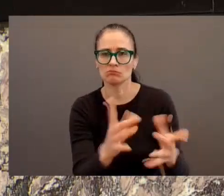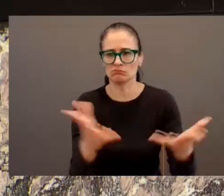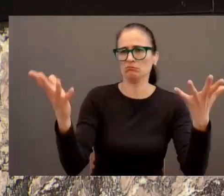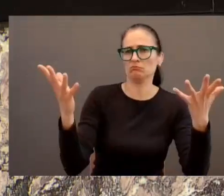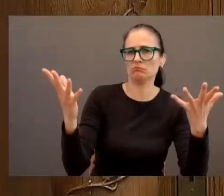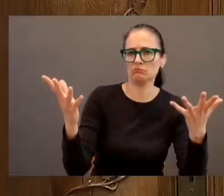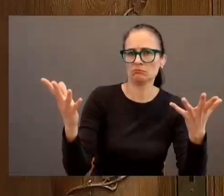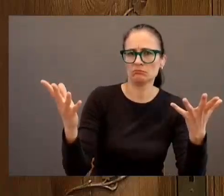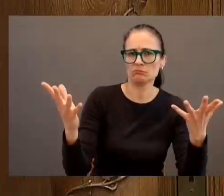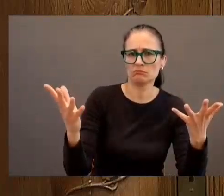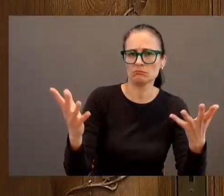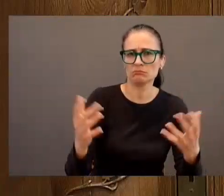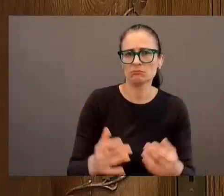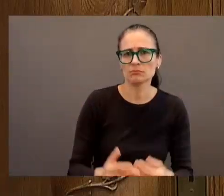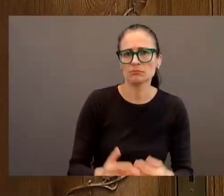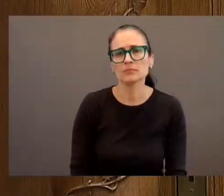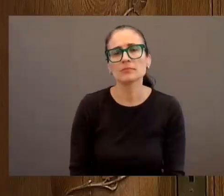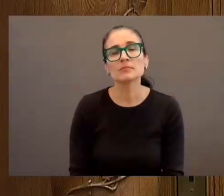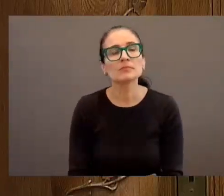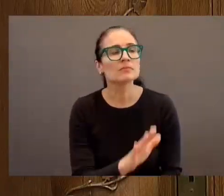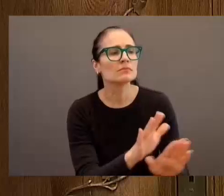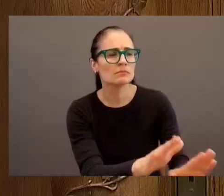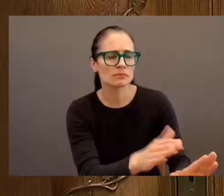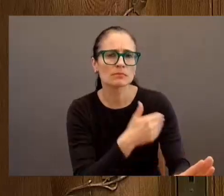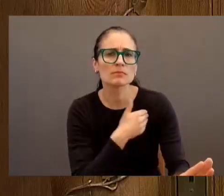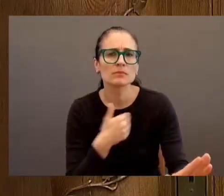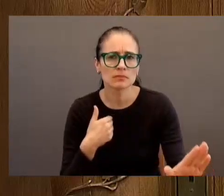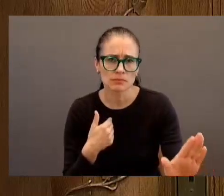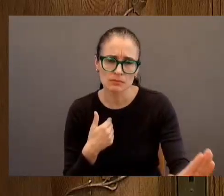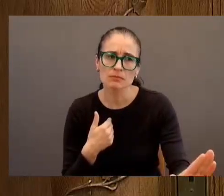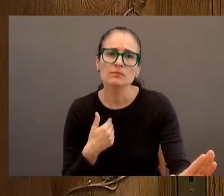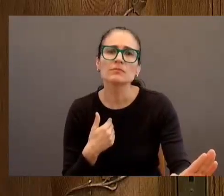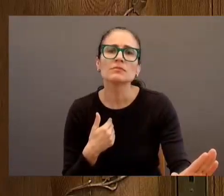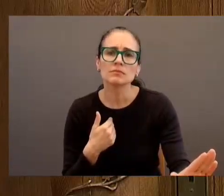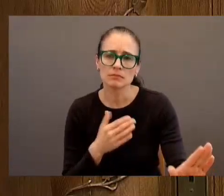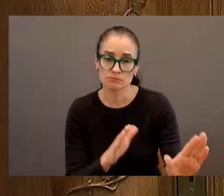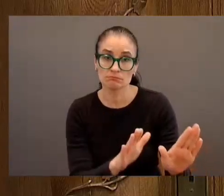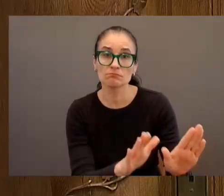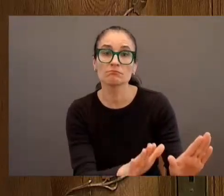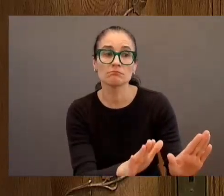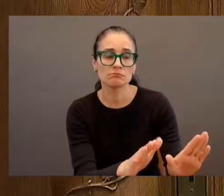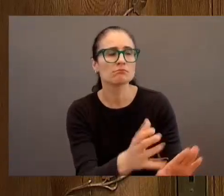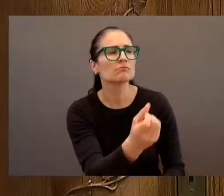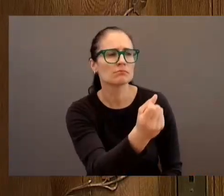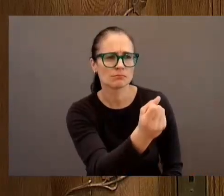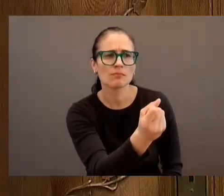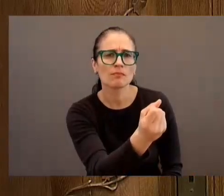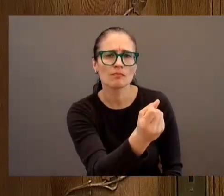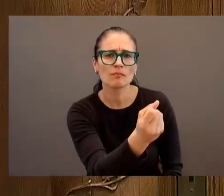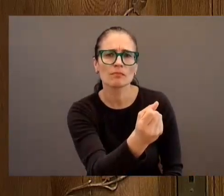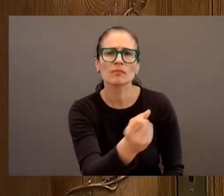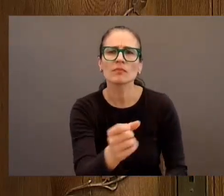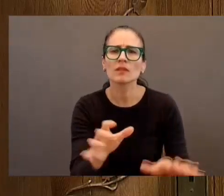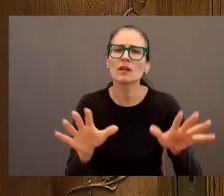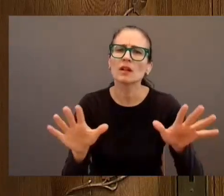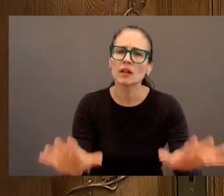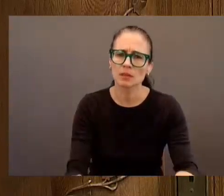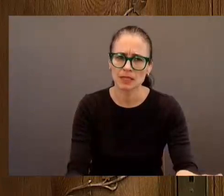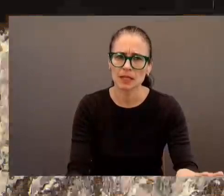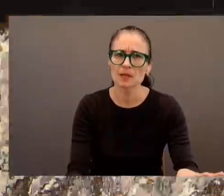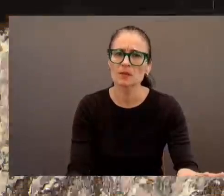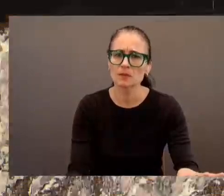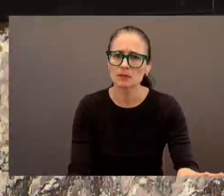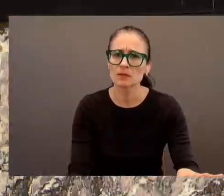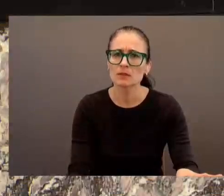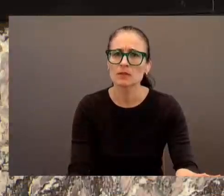Members, hold it, calm down, calm down. Physicians are raising the alarm. There's